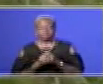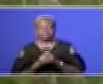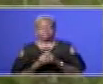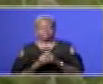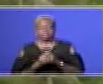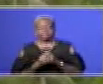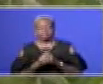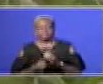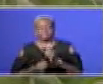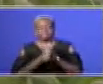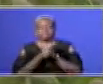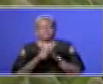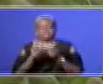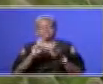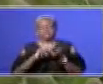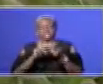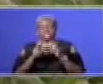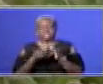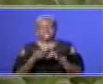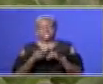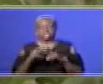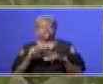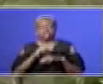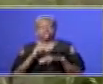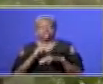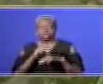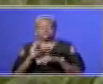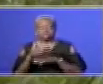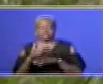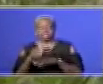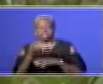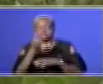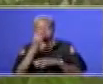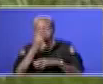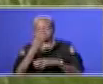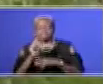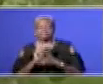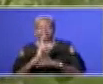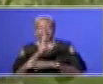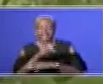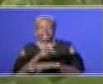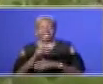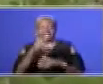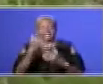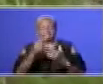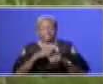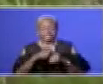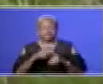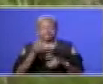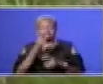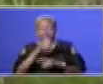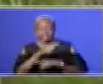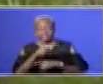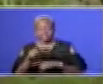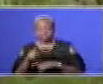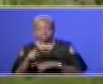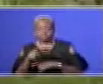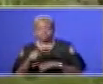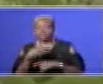symbiotic relationship. Nutrients from the fish feeding these plants, and in essence, feeding you. The only thing you have to do